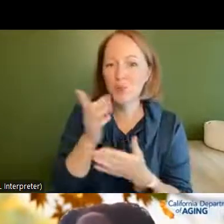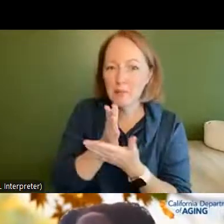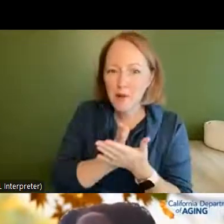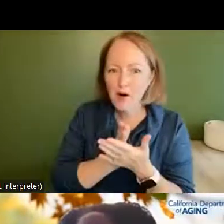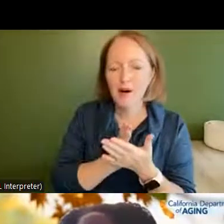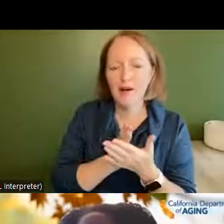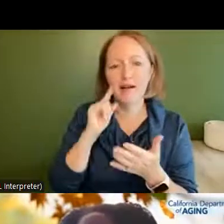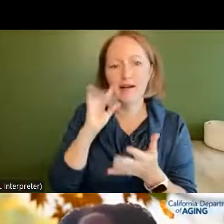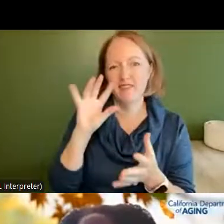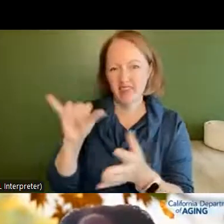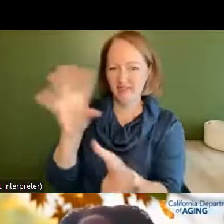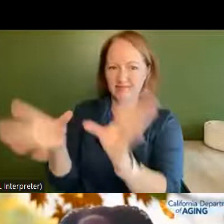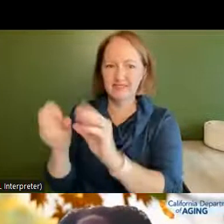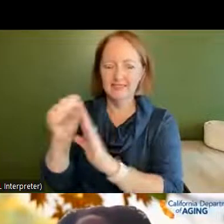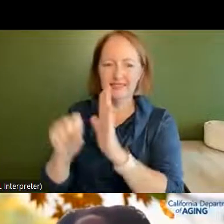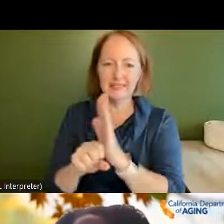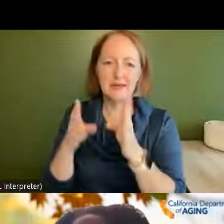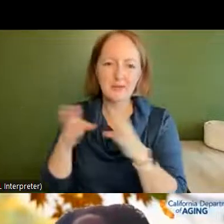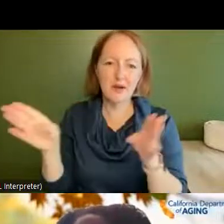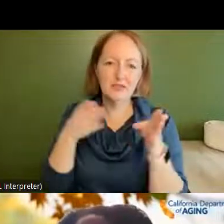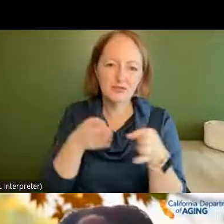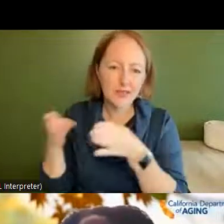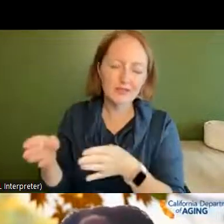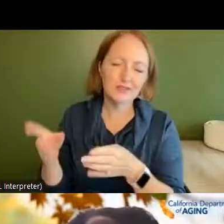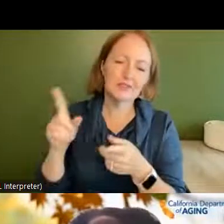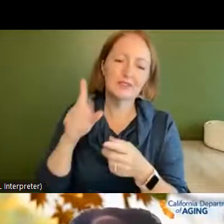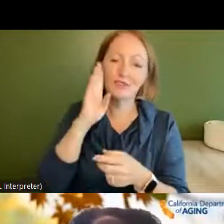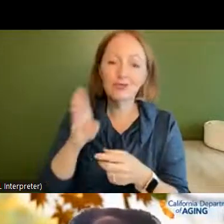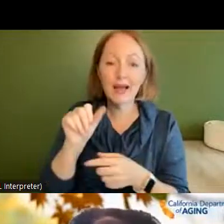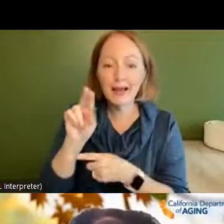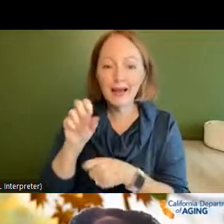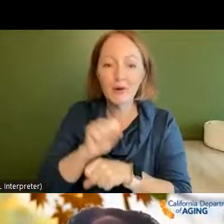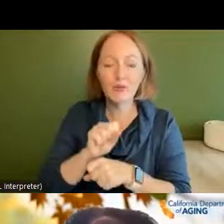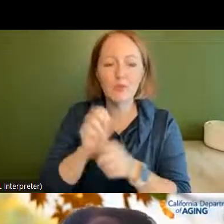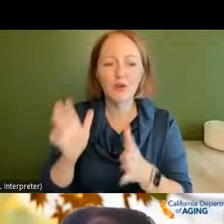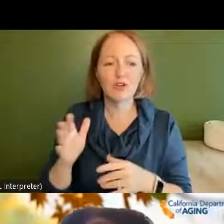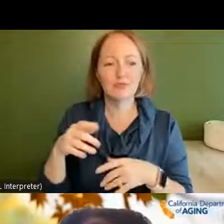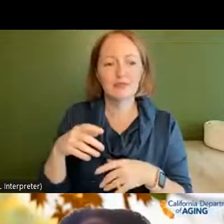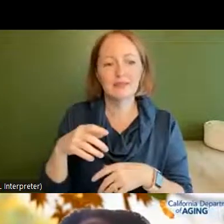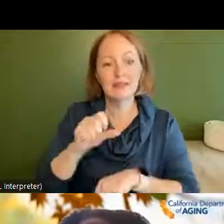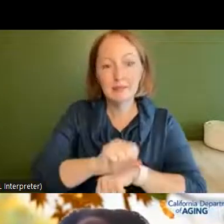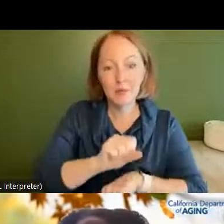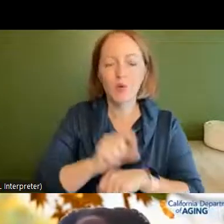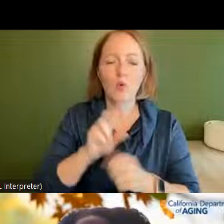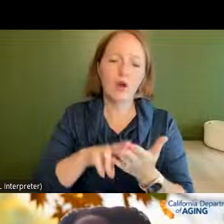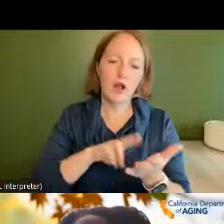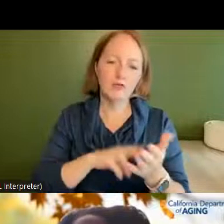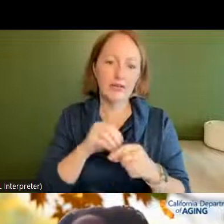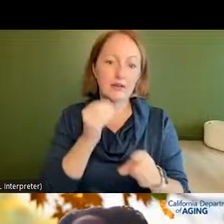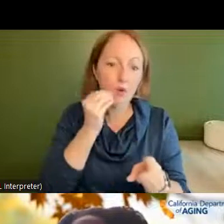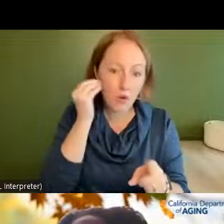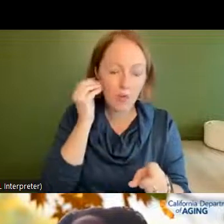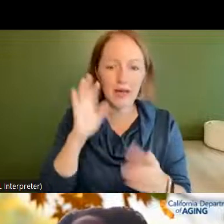of a comprehensive statewide strategy: direct care workers employed or contracting in home